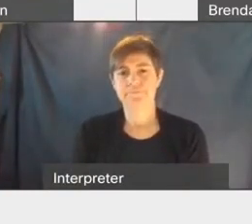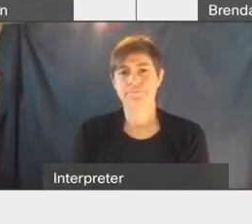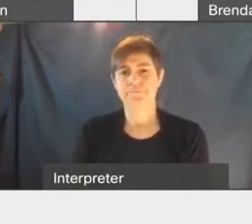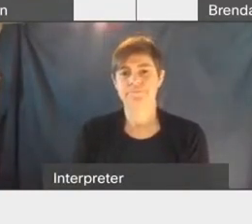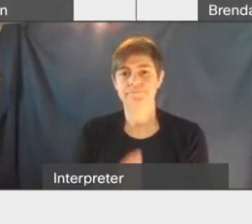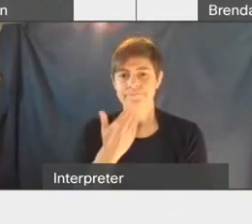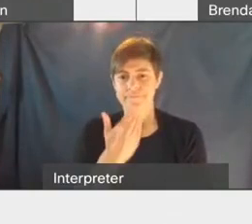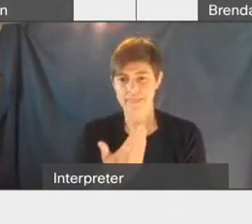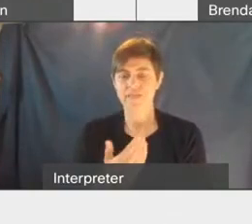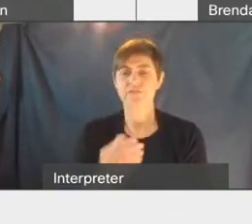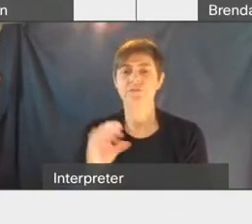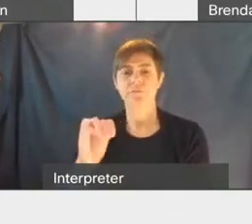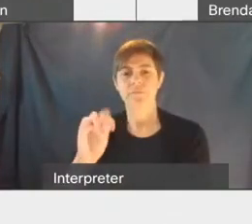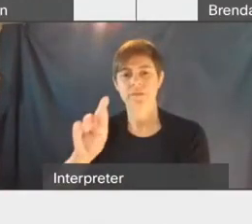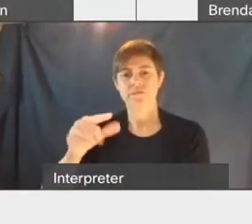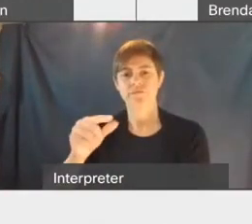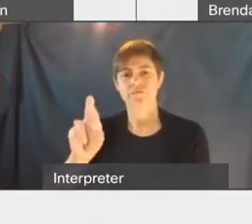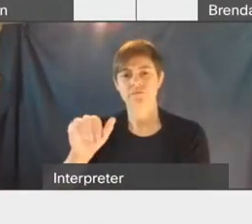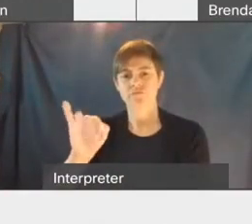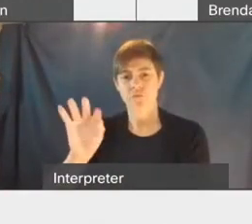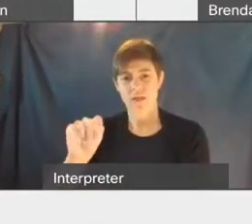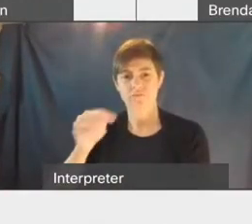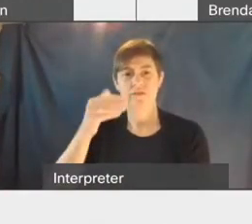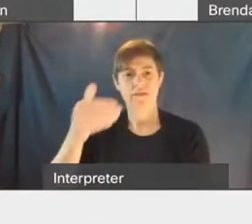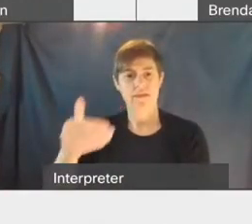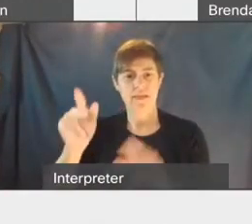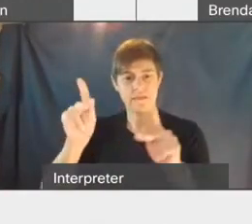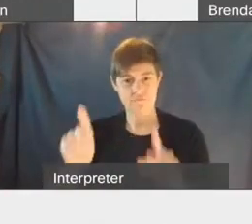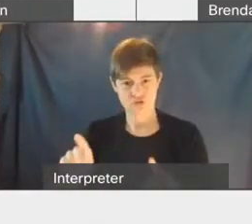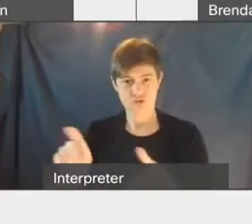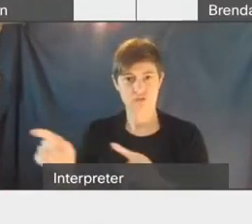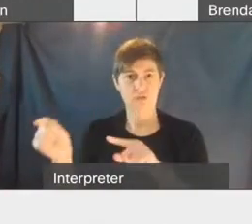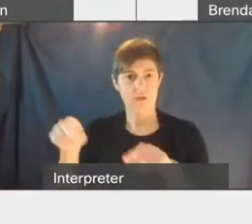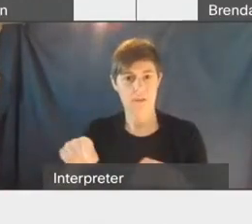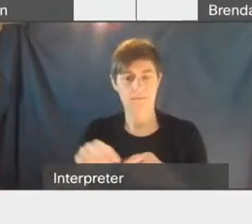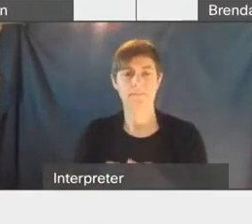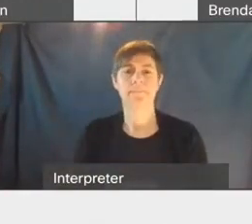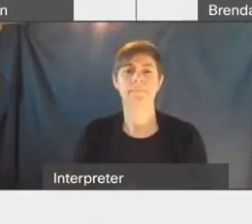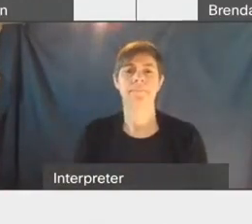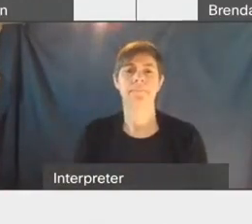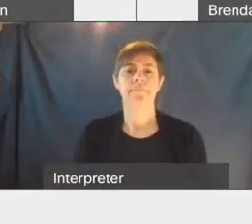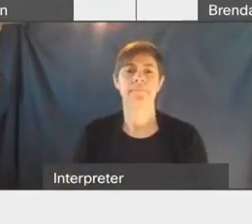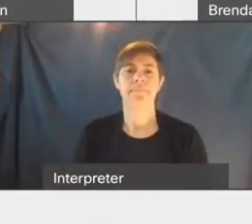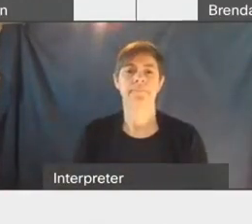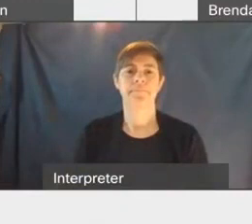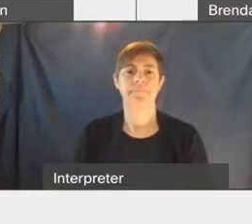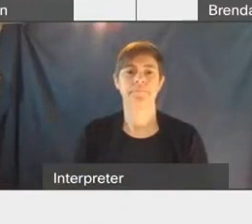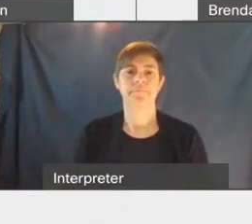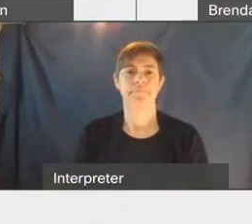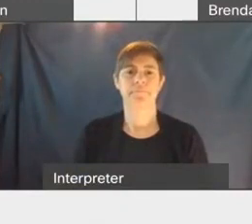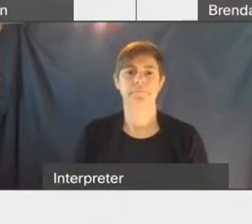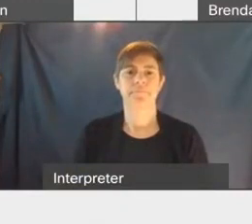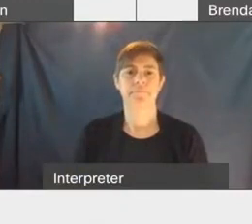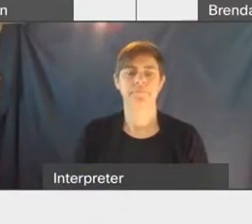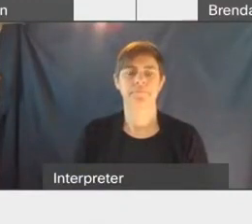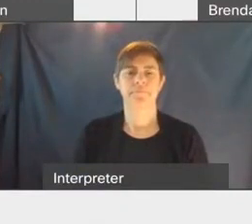Thank you, Mr. Graff. The next person I have on the Terry Banica, citizen.